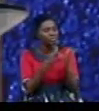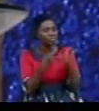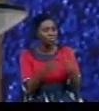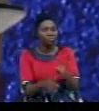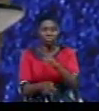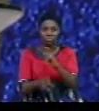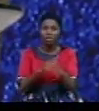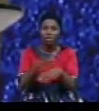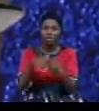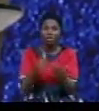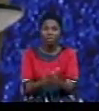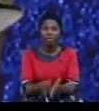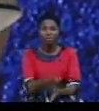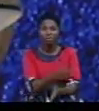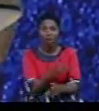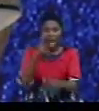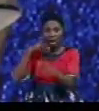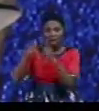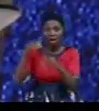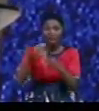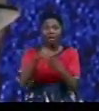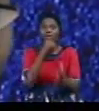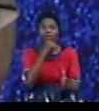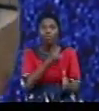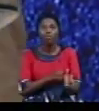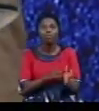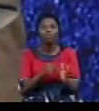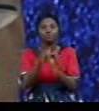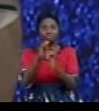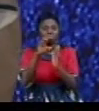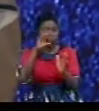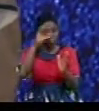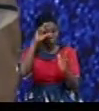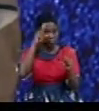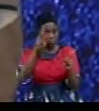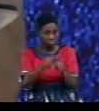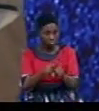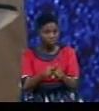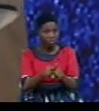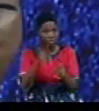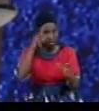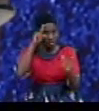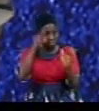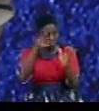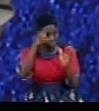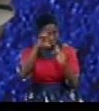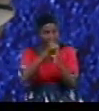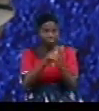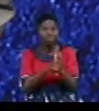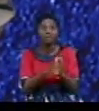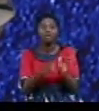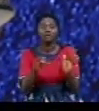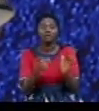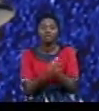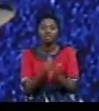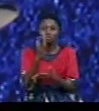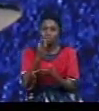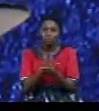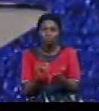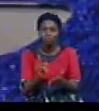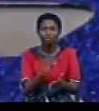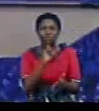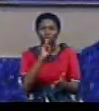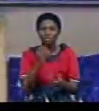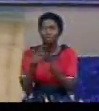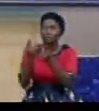those prophecies in the old Covenant in the Old Testament that somebody is coming and when he comes